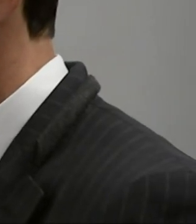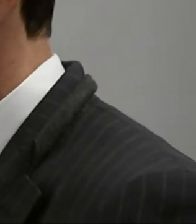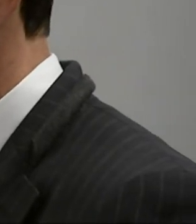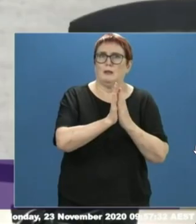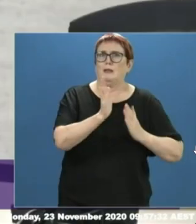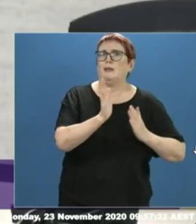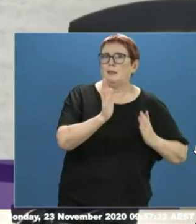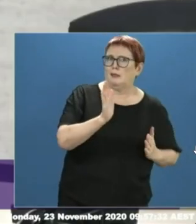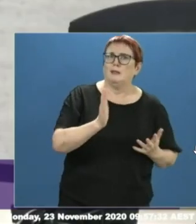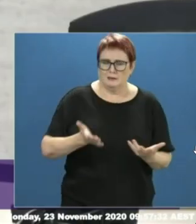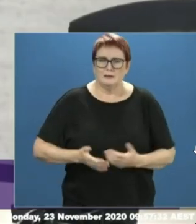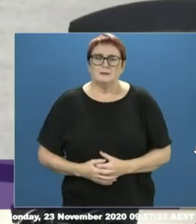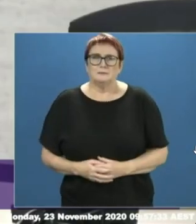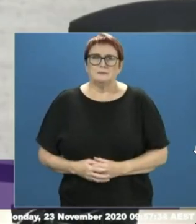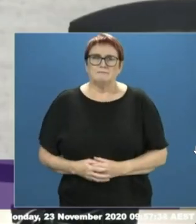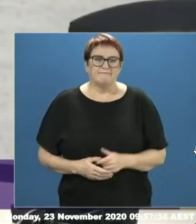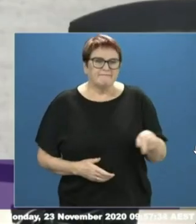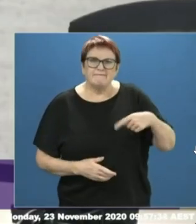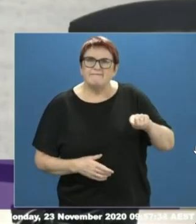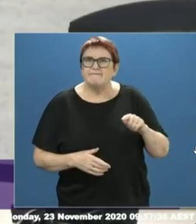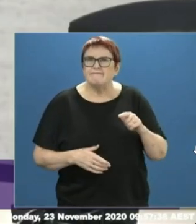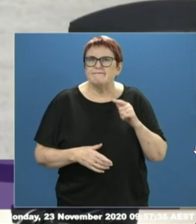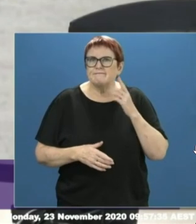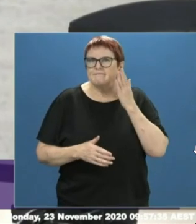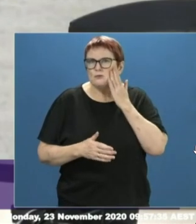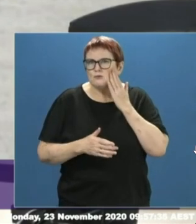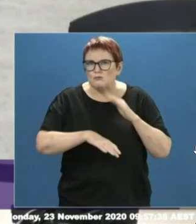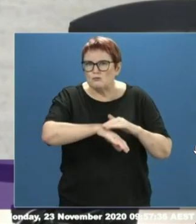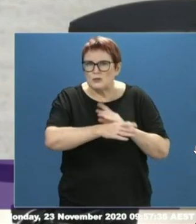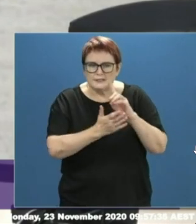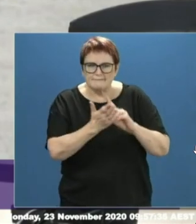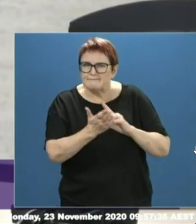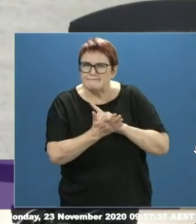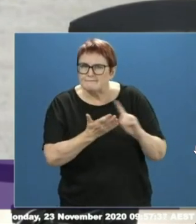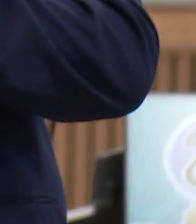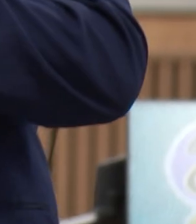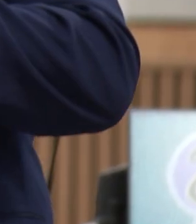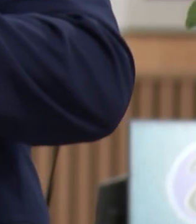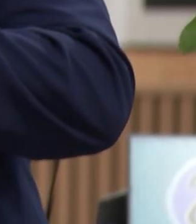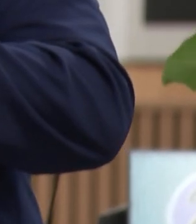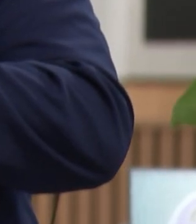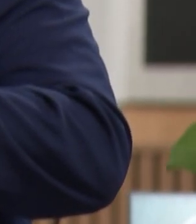Australian community. Having a disability makes them part of a marginalised group within a marginalised group.